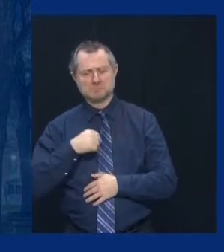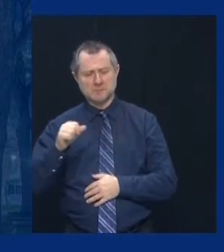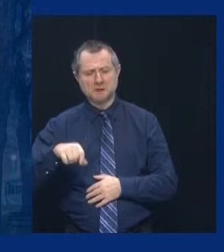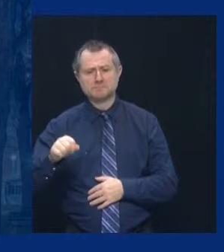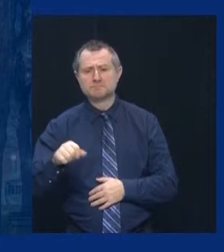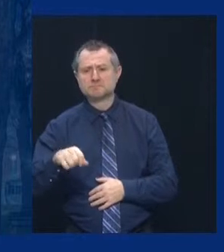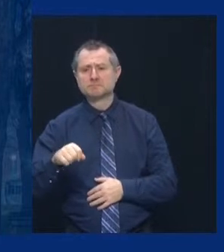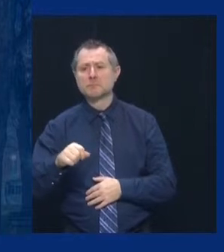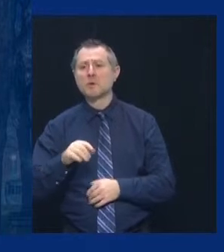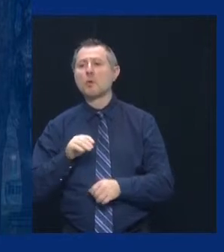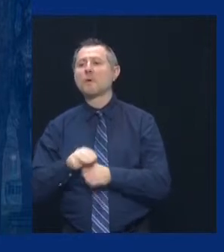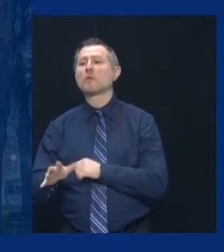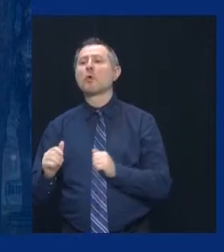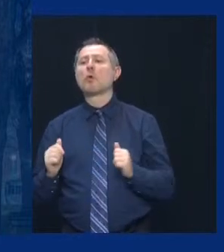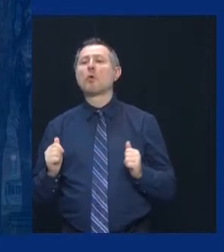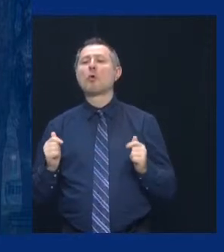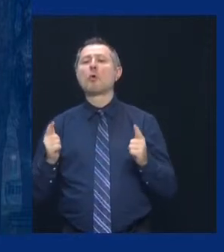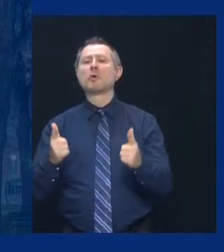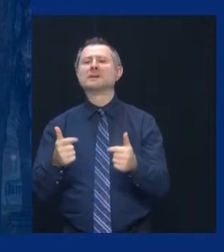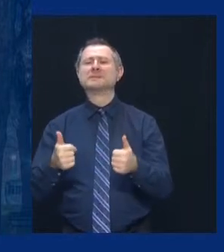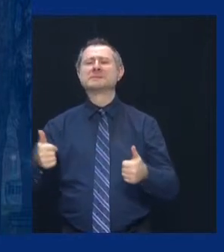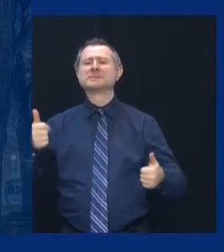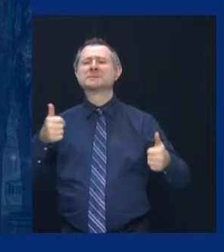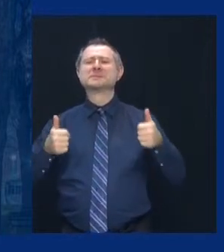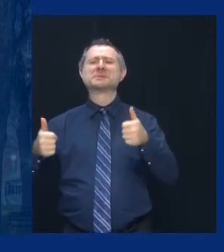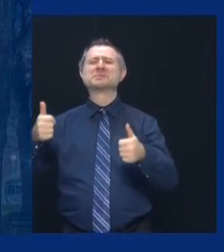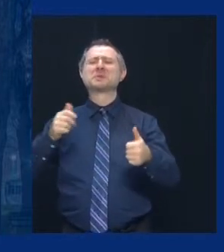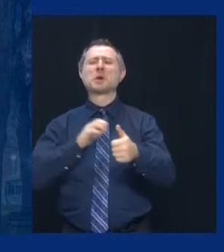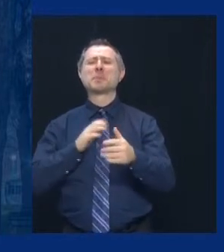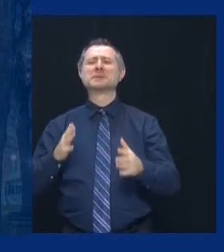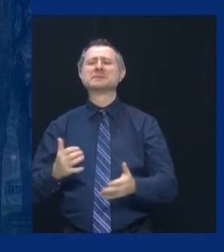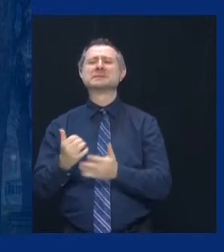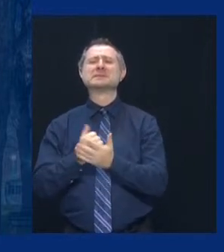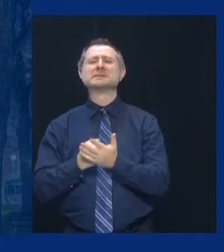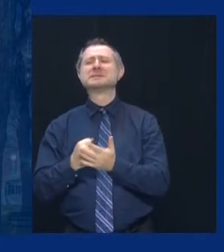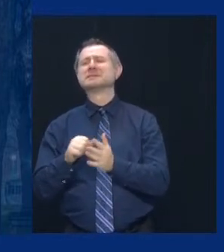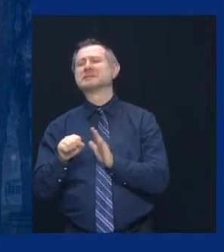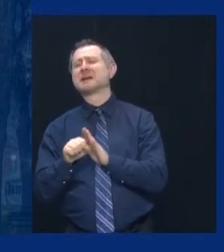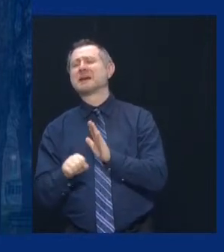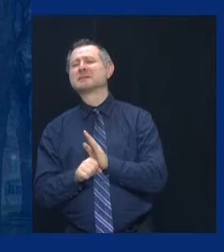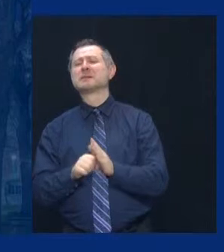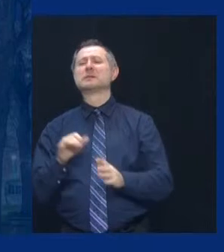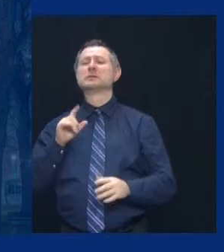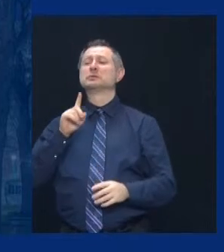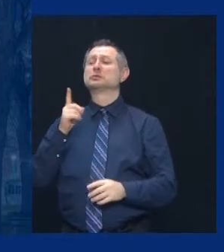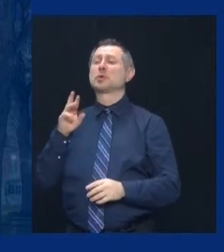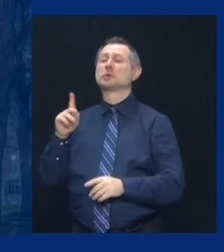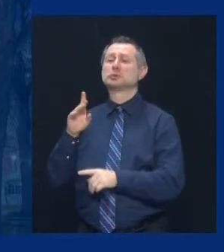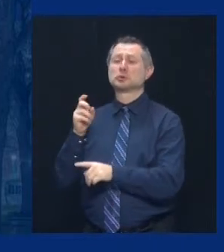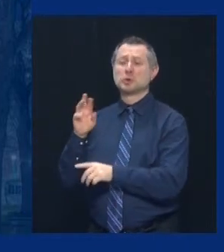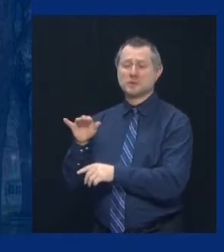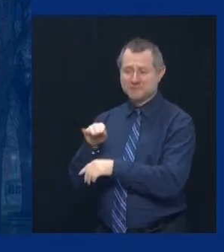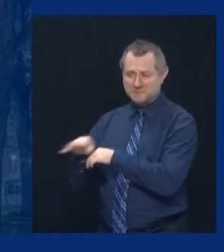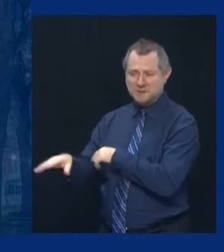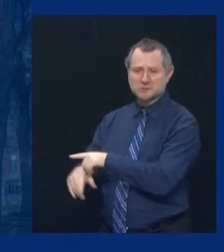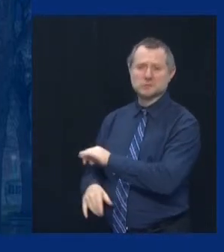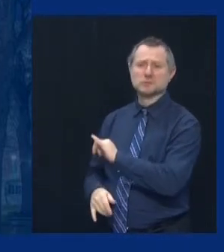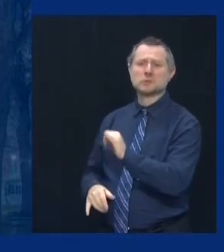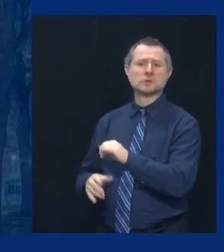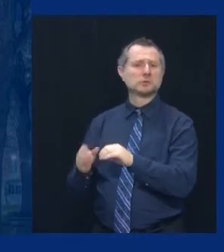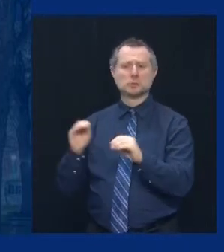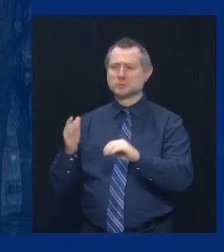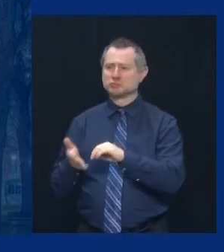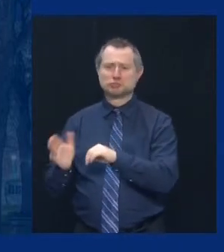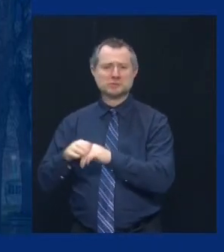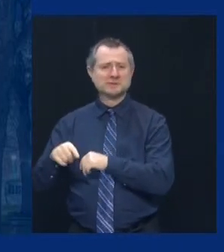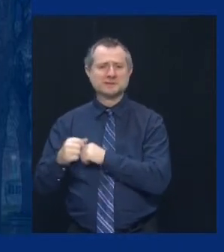all commissioners and statewide elected officials. Dr. Zucker, for example, won't be getting a raise this